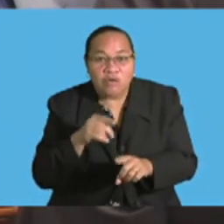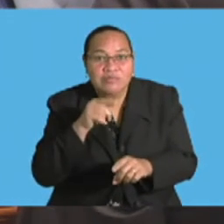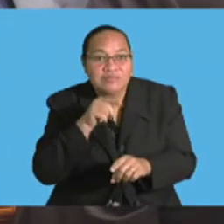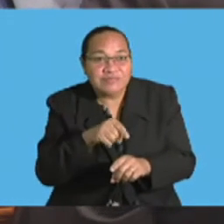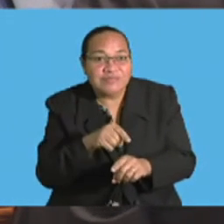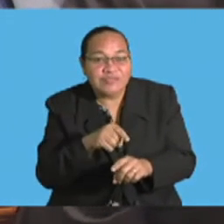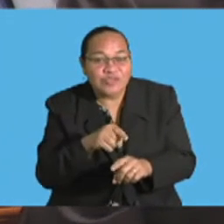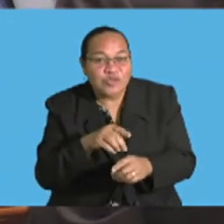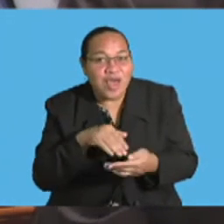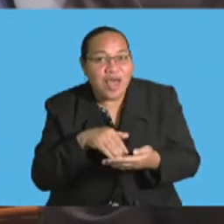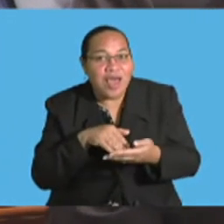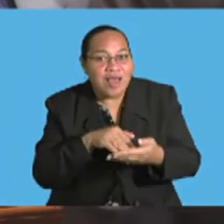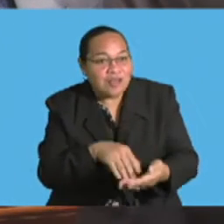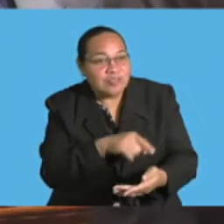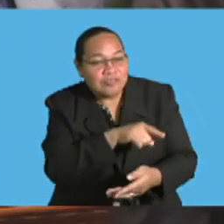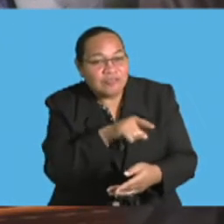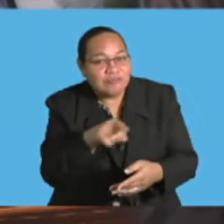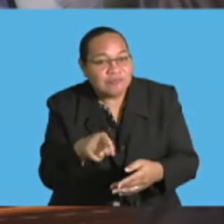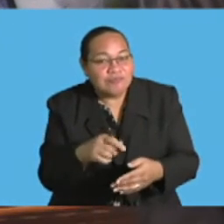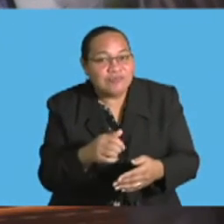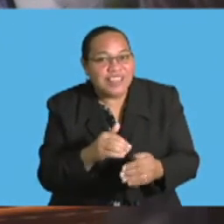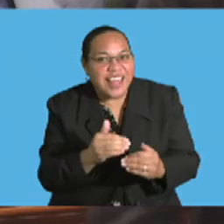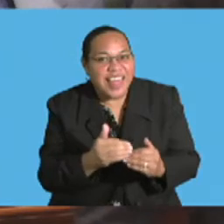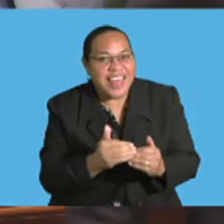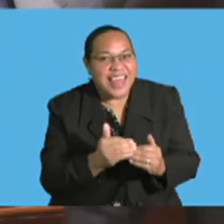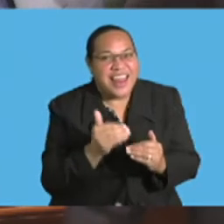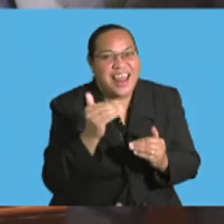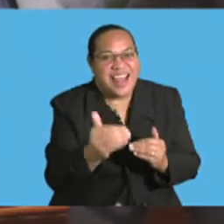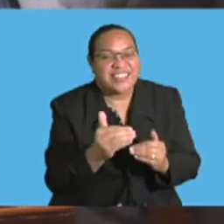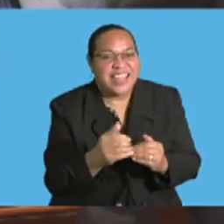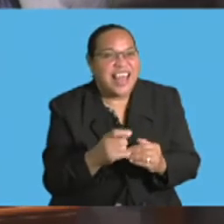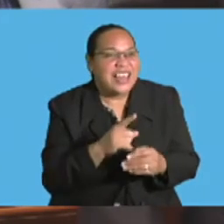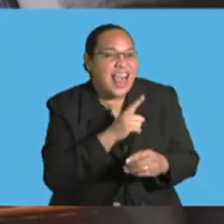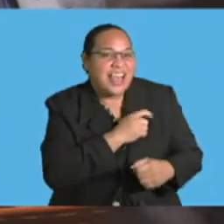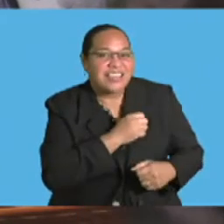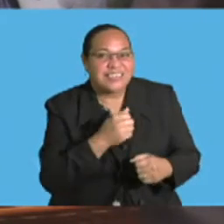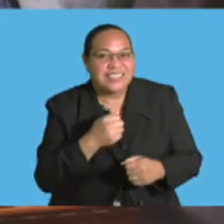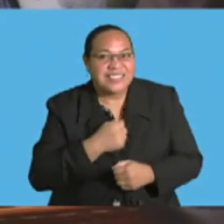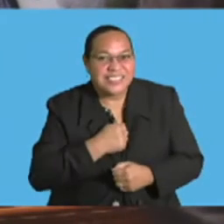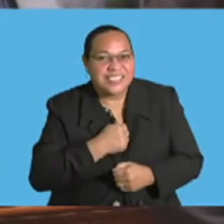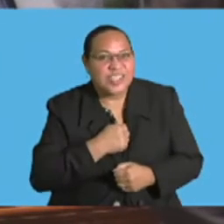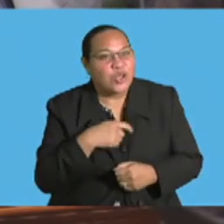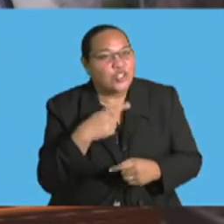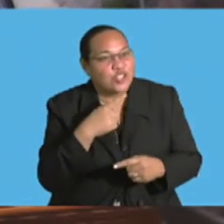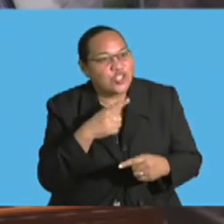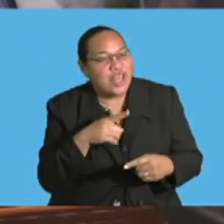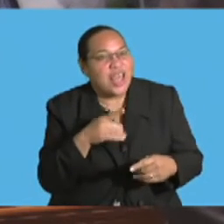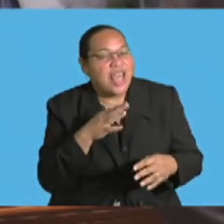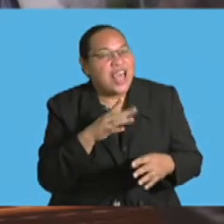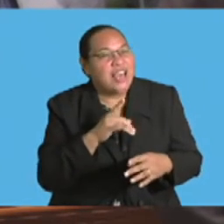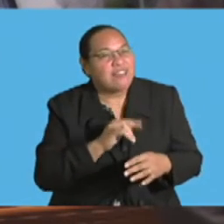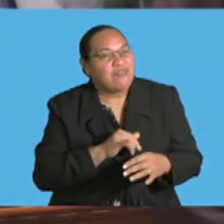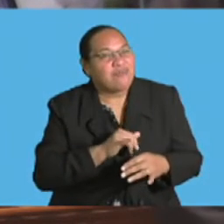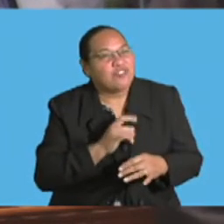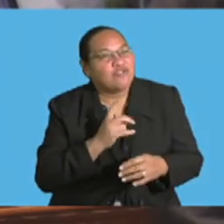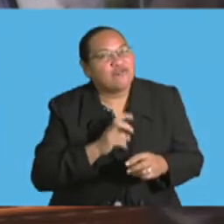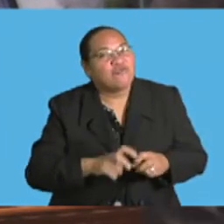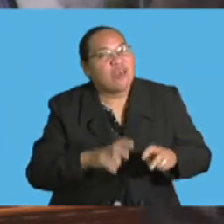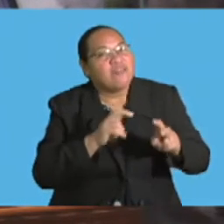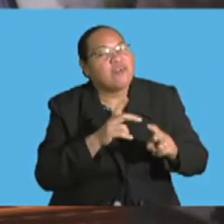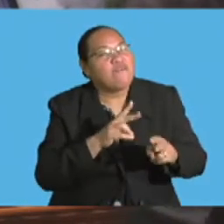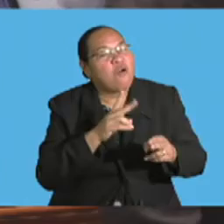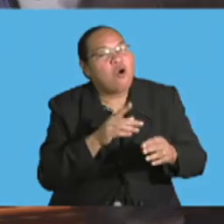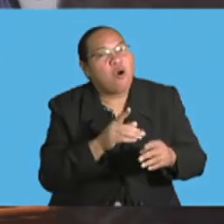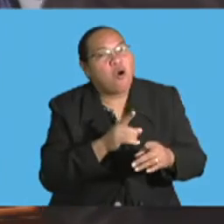an enabler for enhancing our peacekeeping and HADR efforts, it has many other significant direct